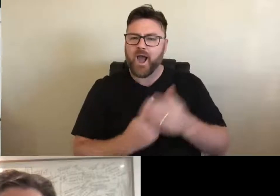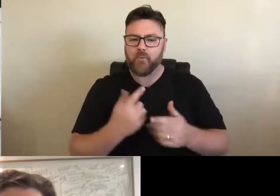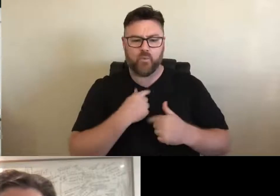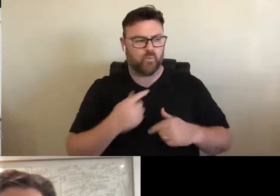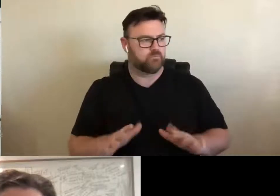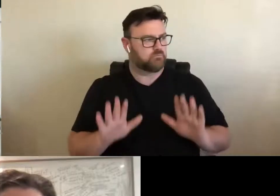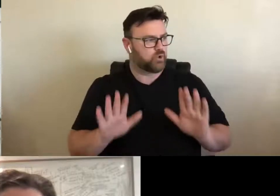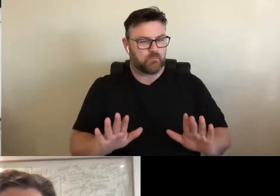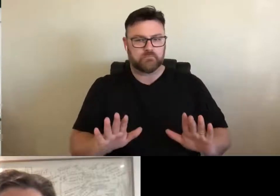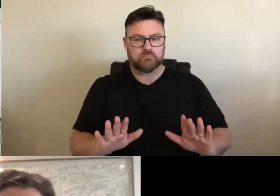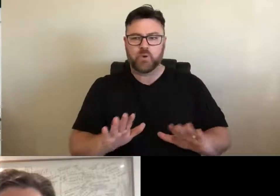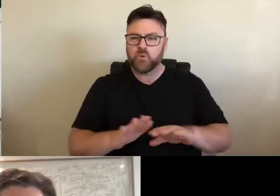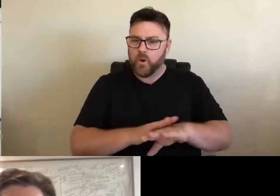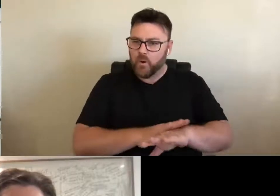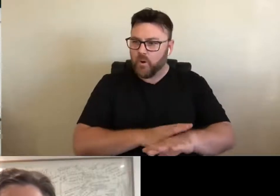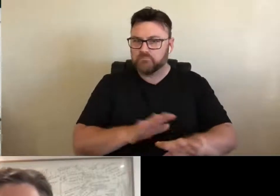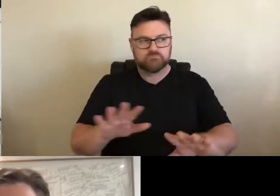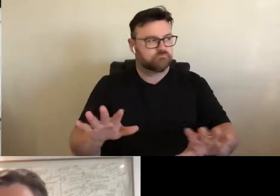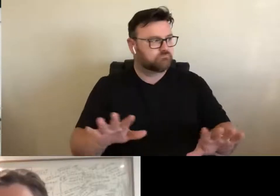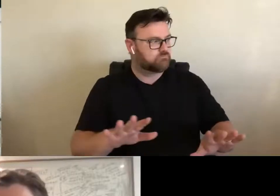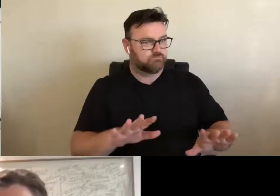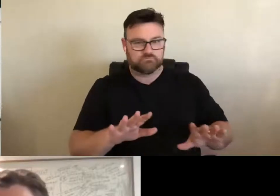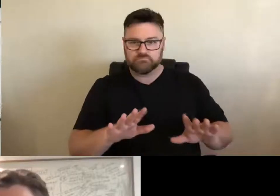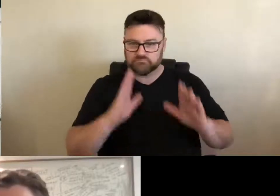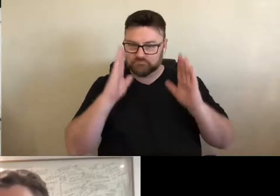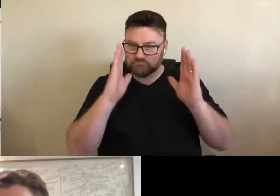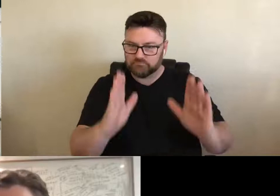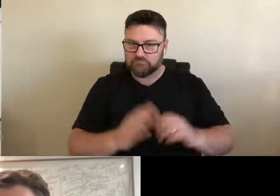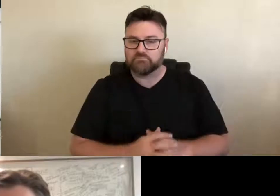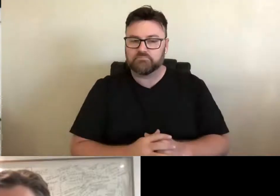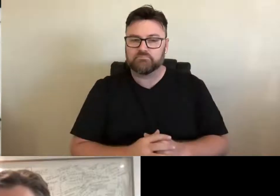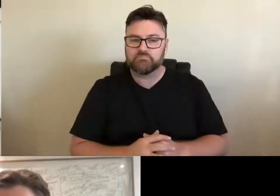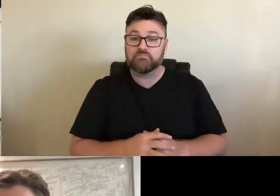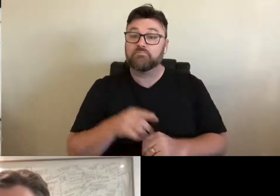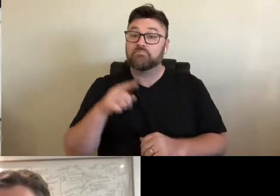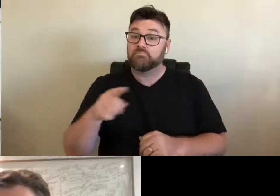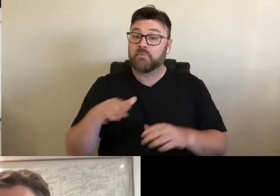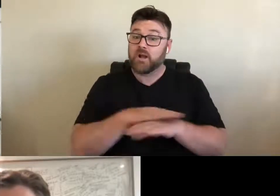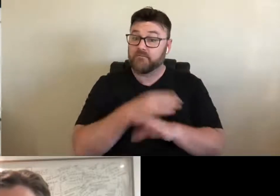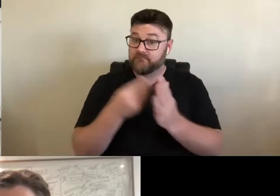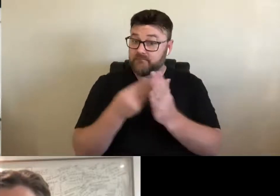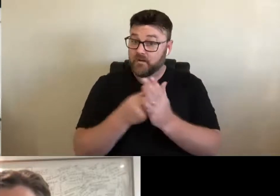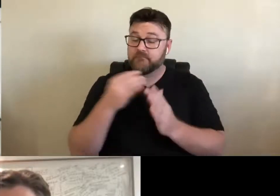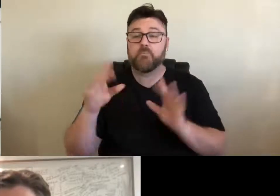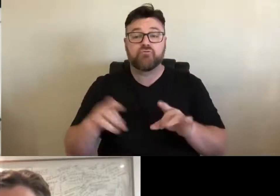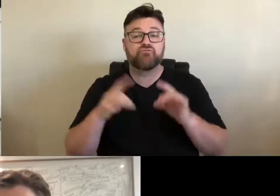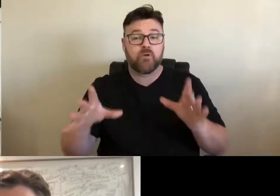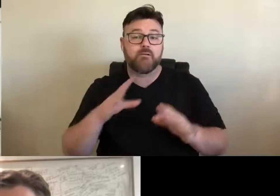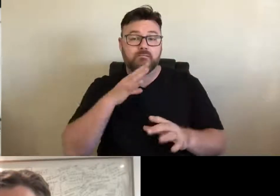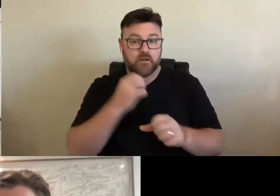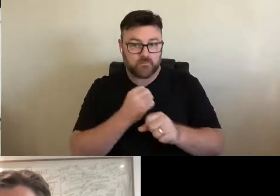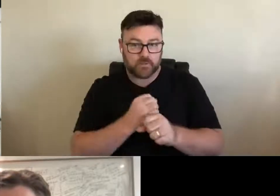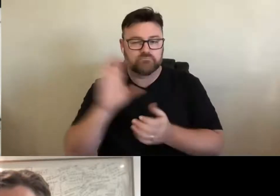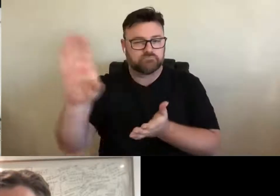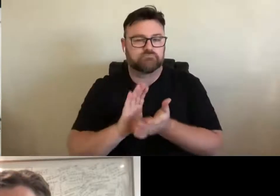attention? All of the Artlands programming is supported by the Australian Government's Regional Arts Fund. And firstly today, a little bit of